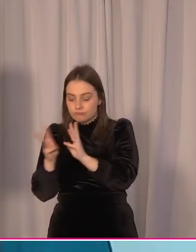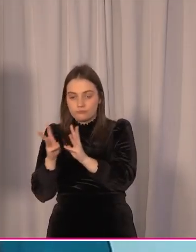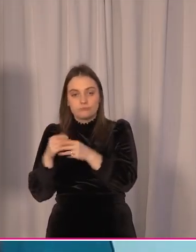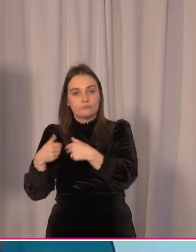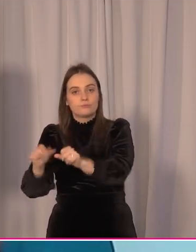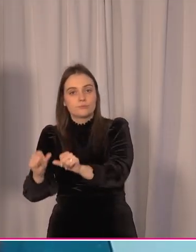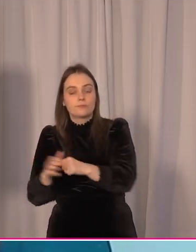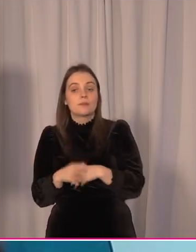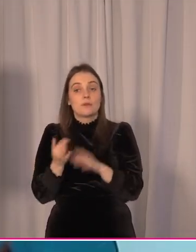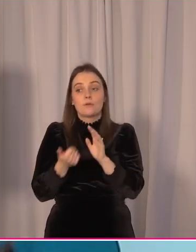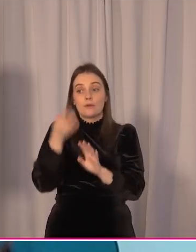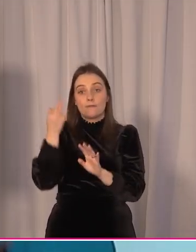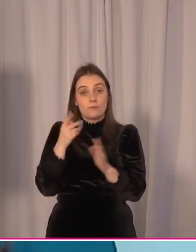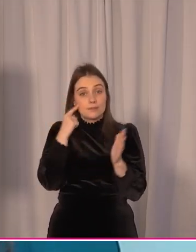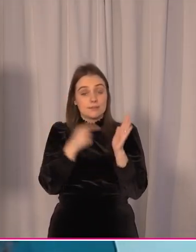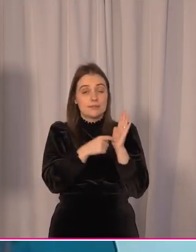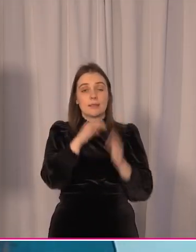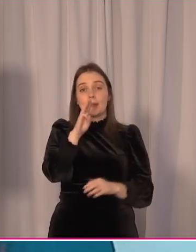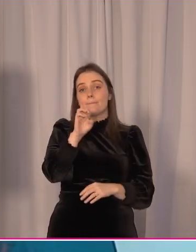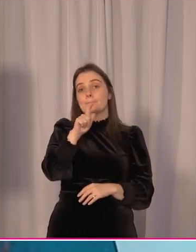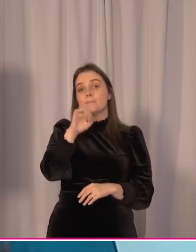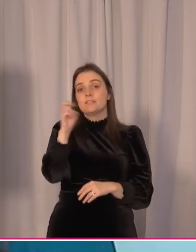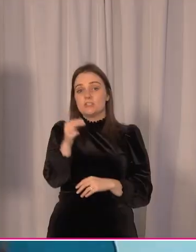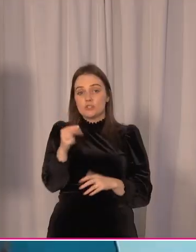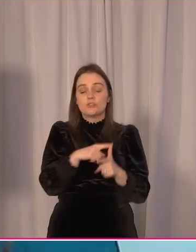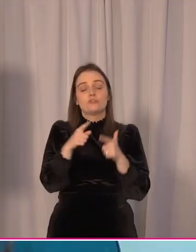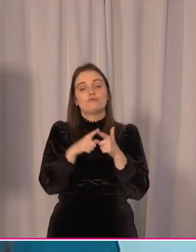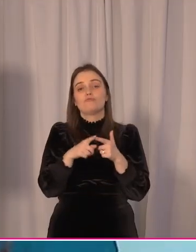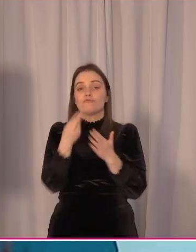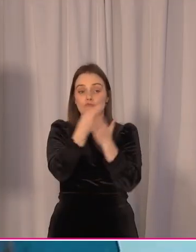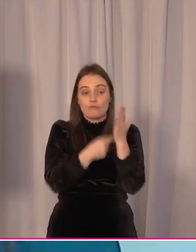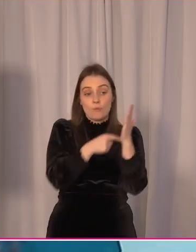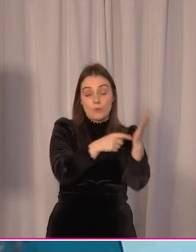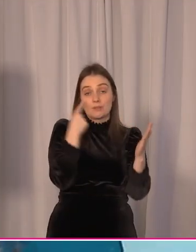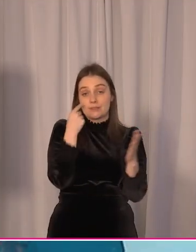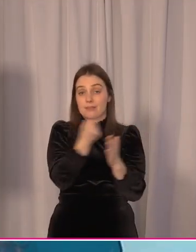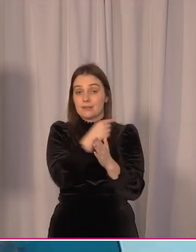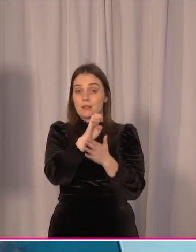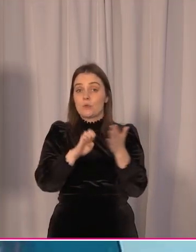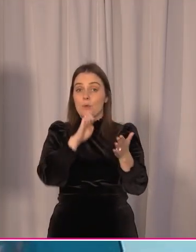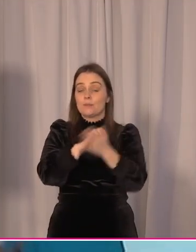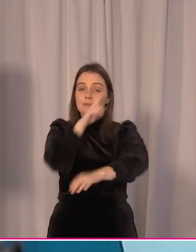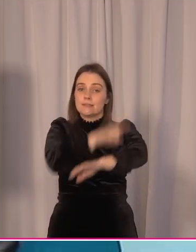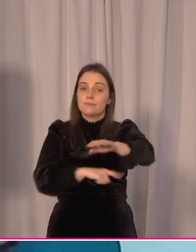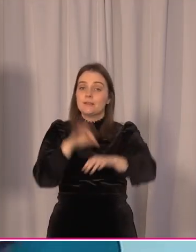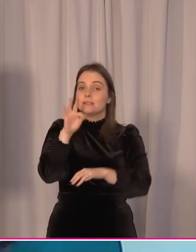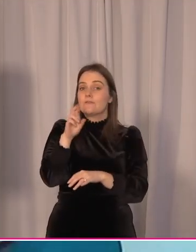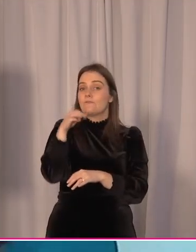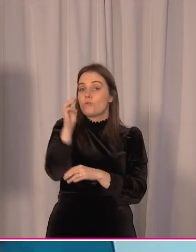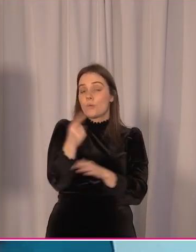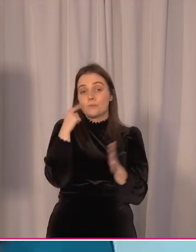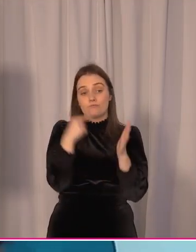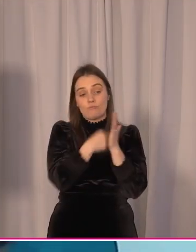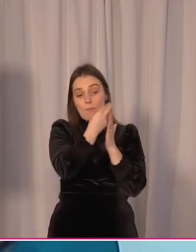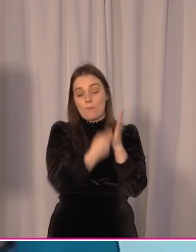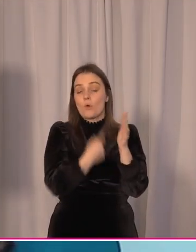that would like to see our petition, our report, you can see in the European Disability Forum website. It's important to shift